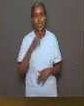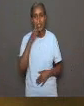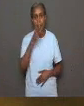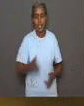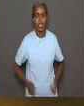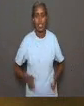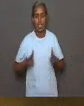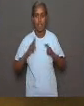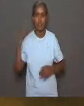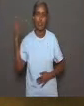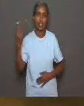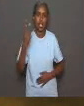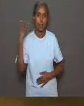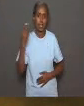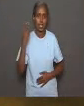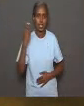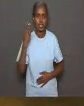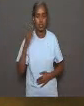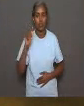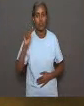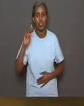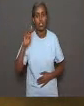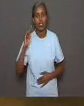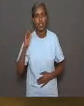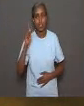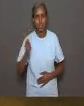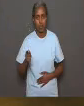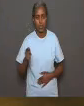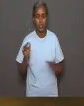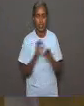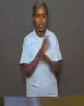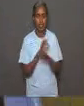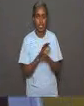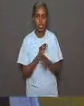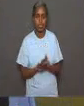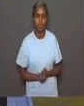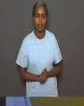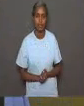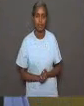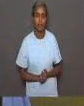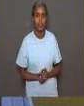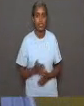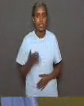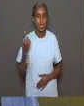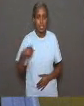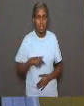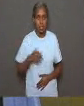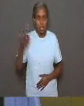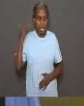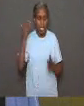real-life applications of trigonometric functions. In our last